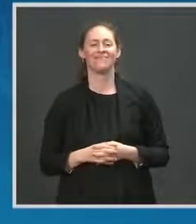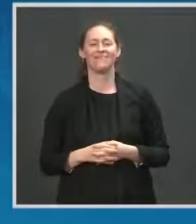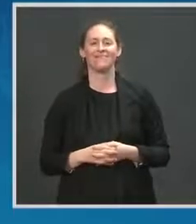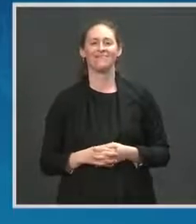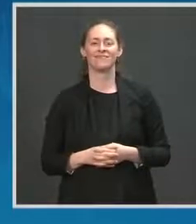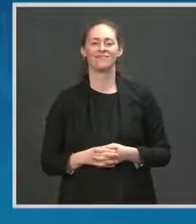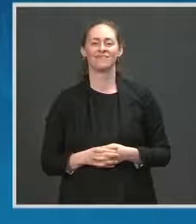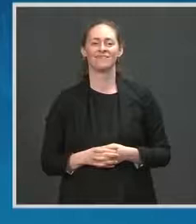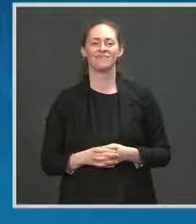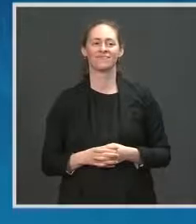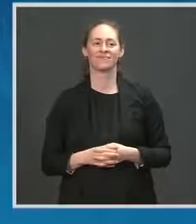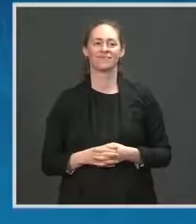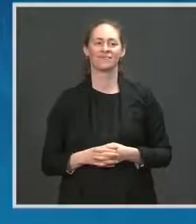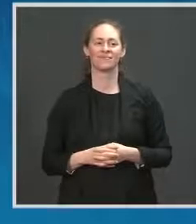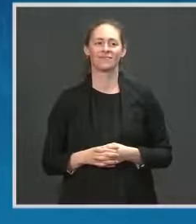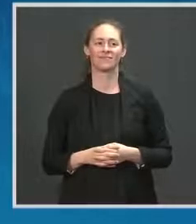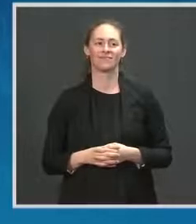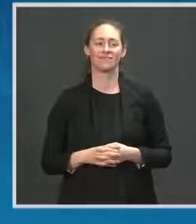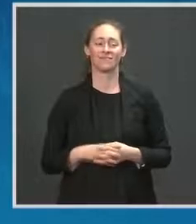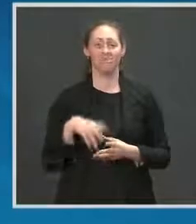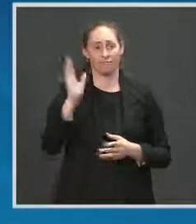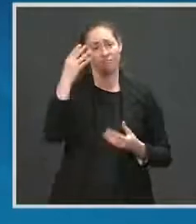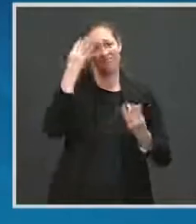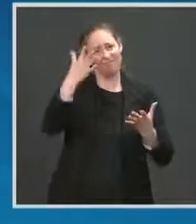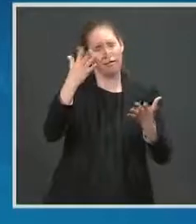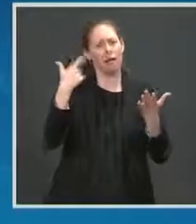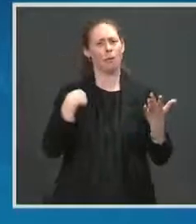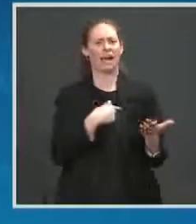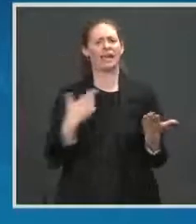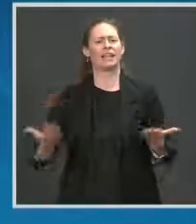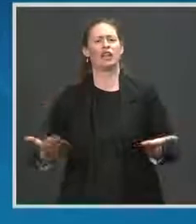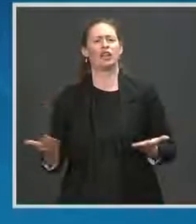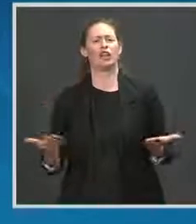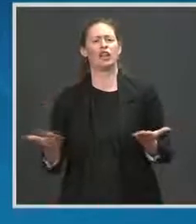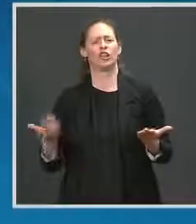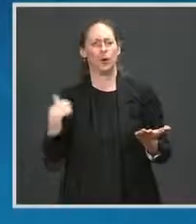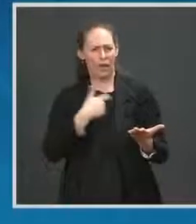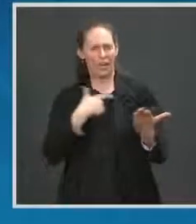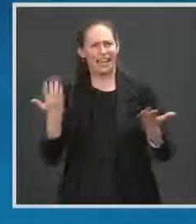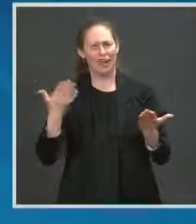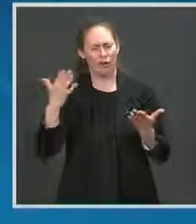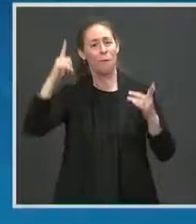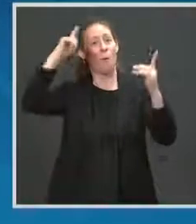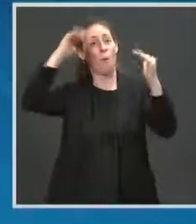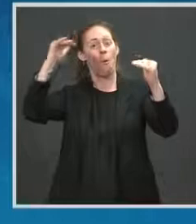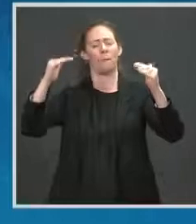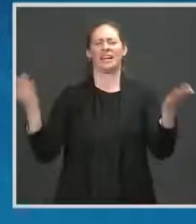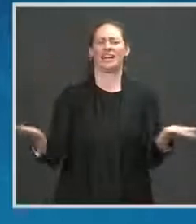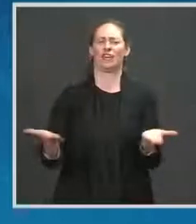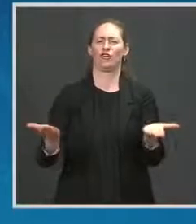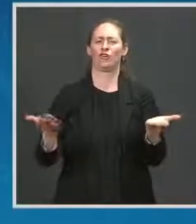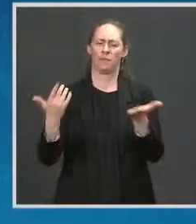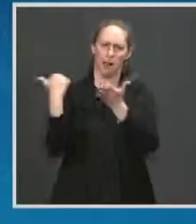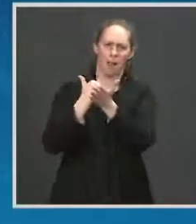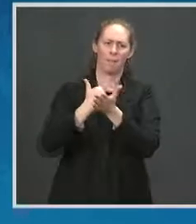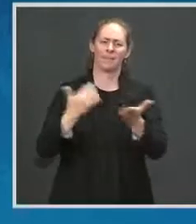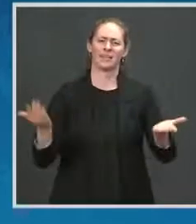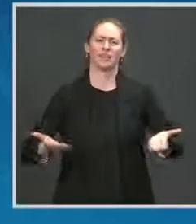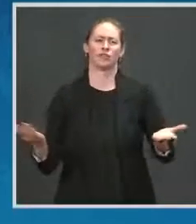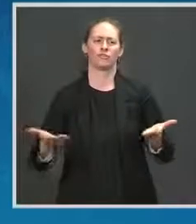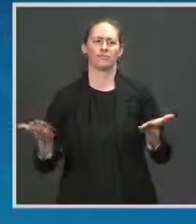Help is here. Help is here. And hope is here. And things are looking